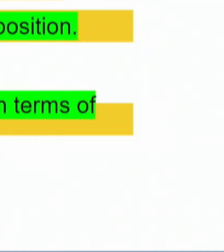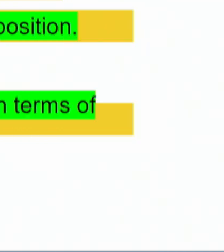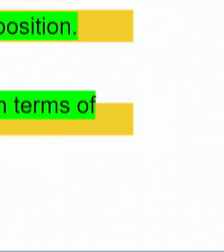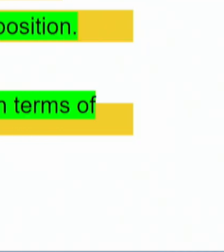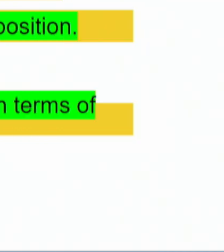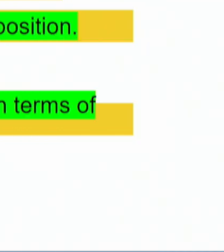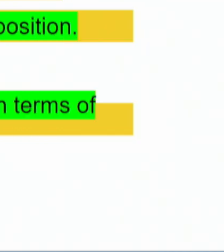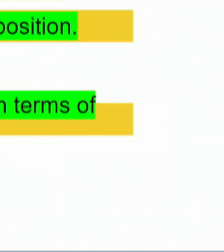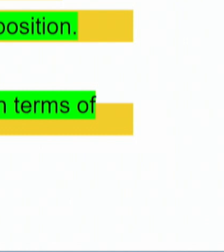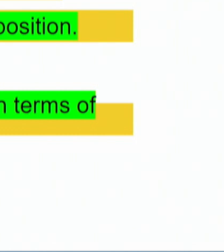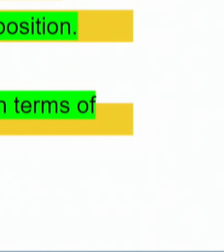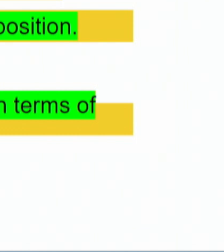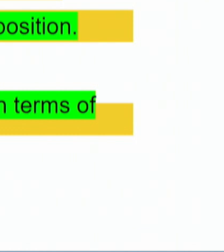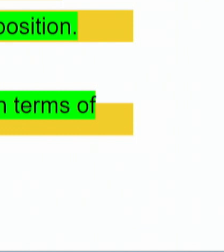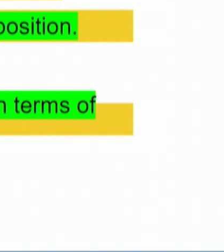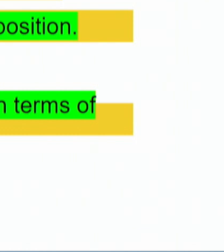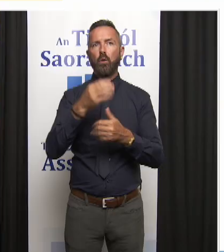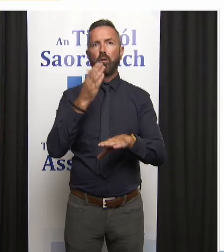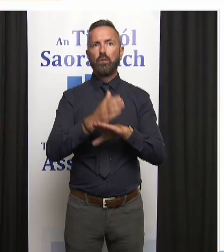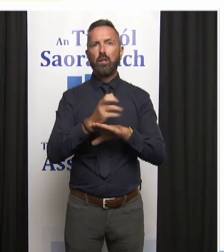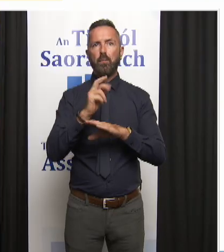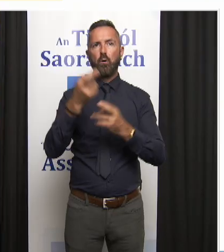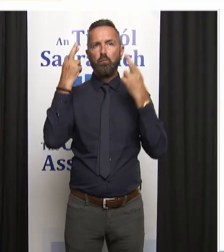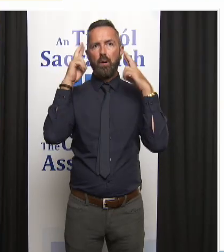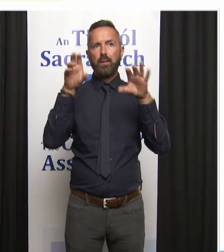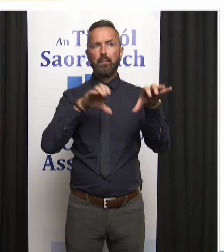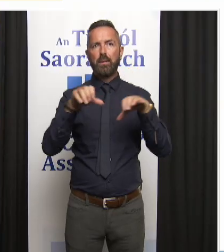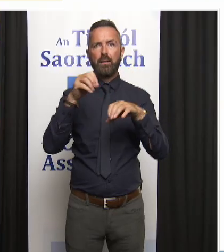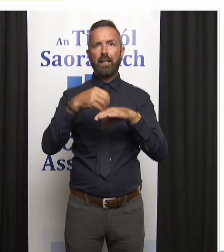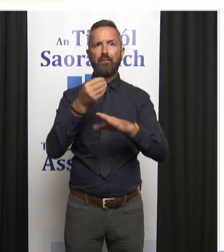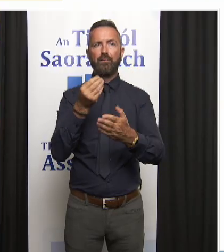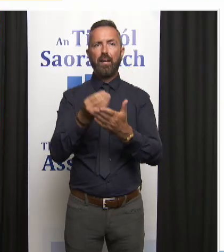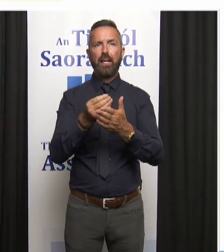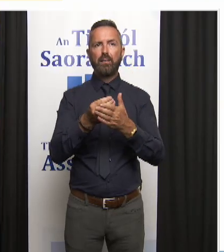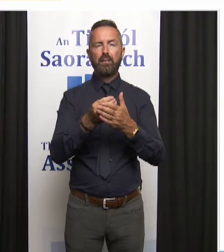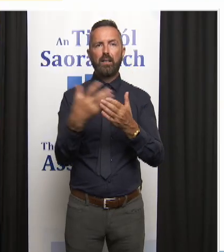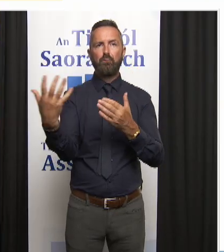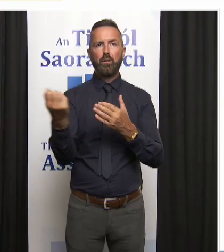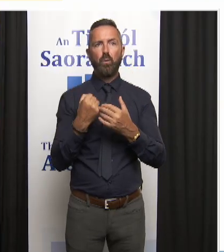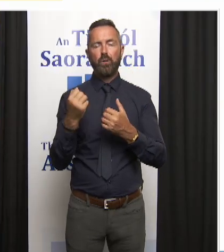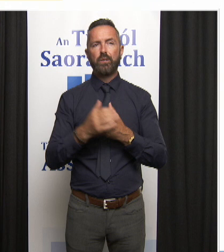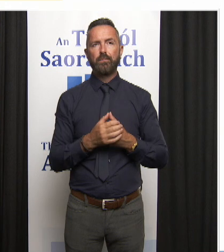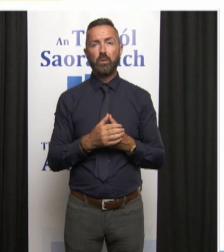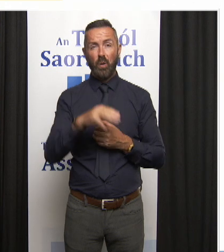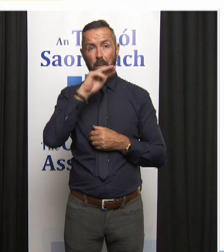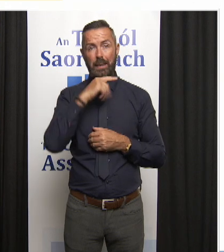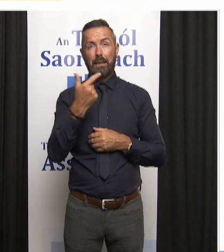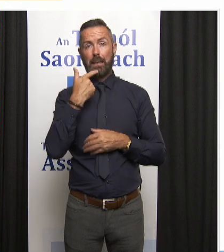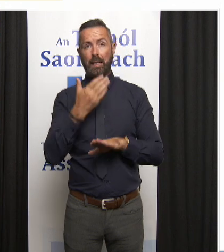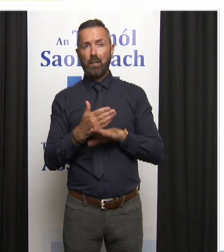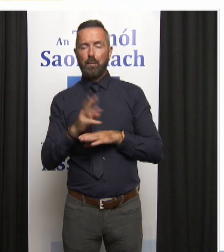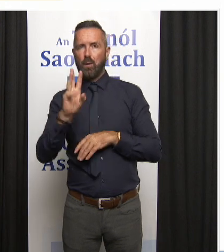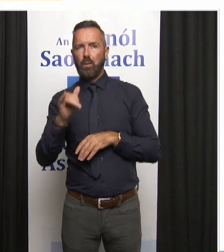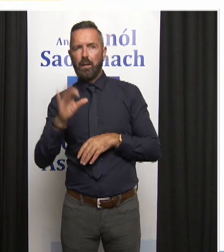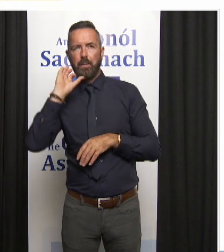or take a representational position that would be financially rewarding. The reasoning behind this